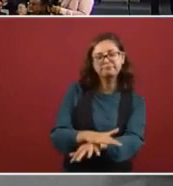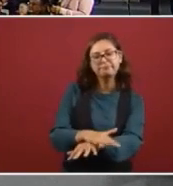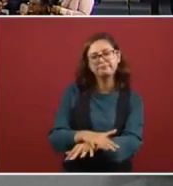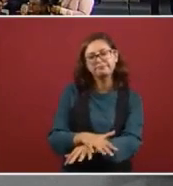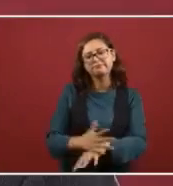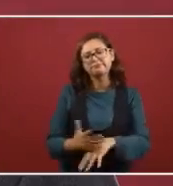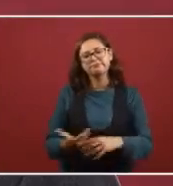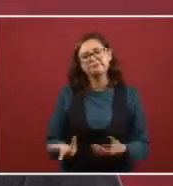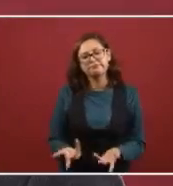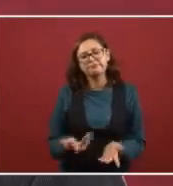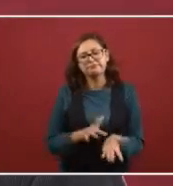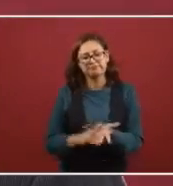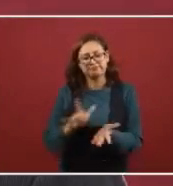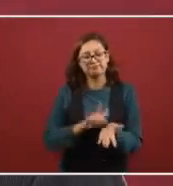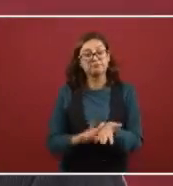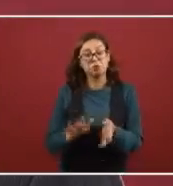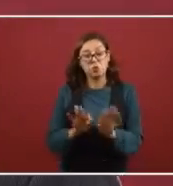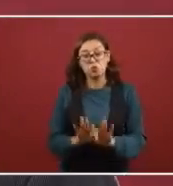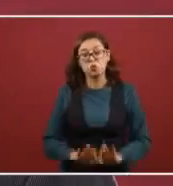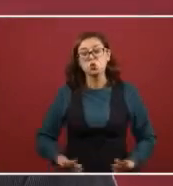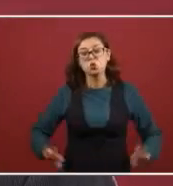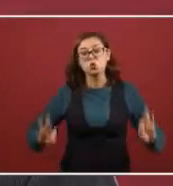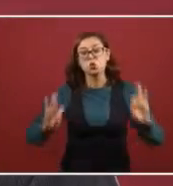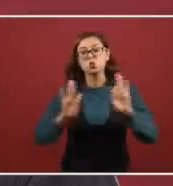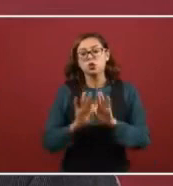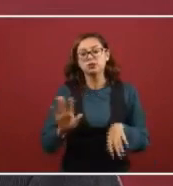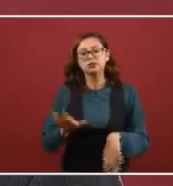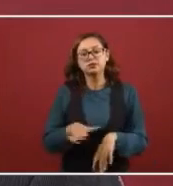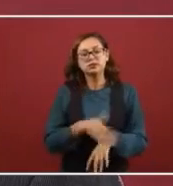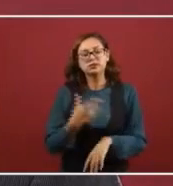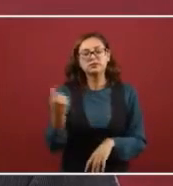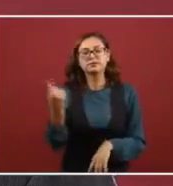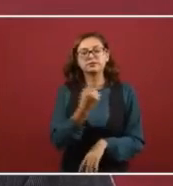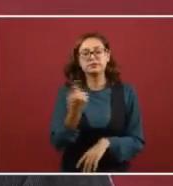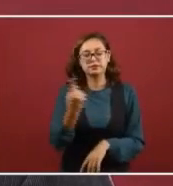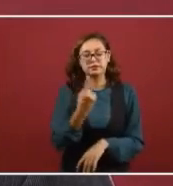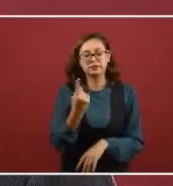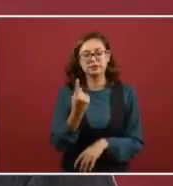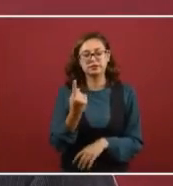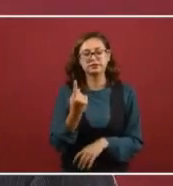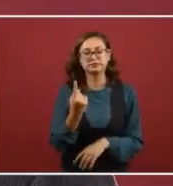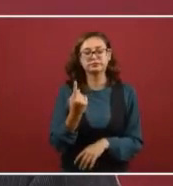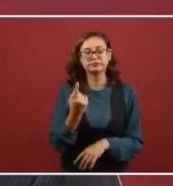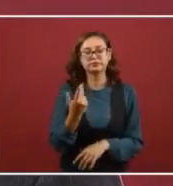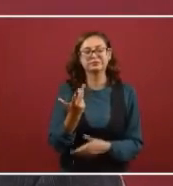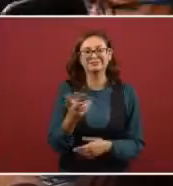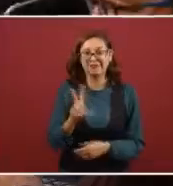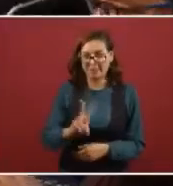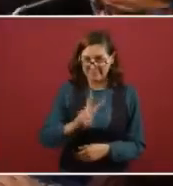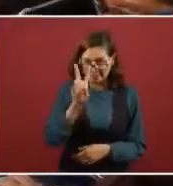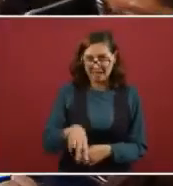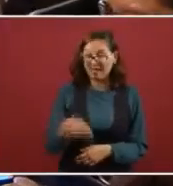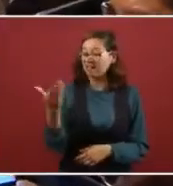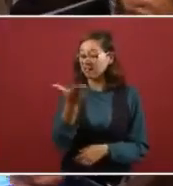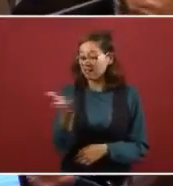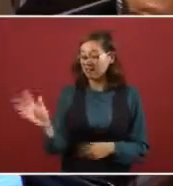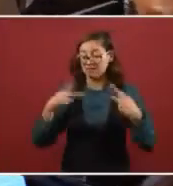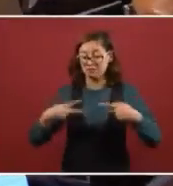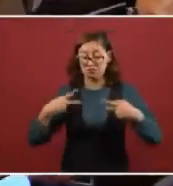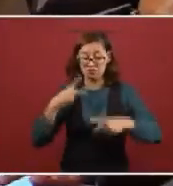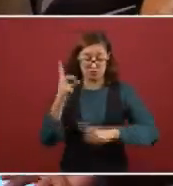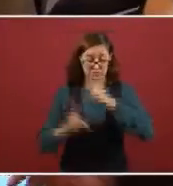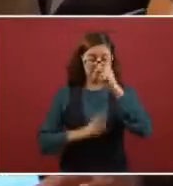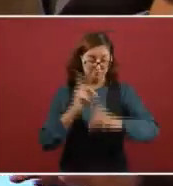And this support importante is very porque, important insisto, because I insist lo que hacen los deportistas that what the sports people